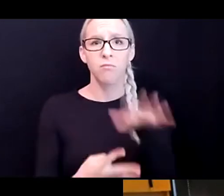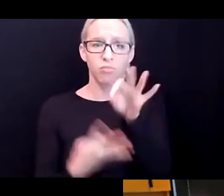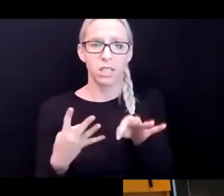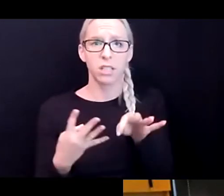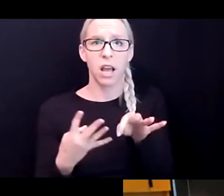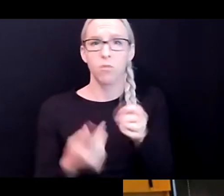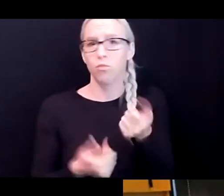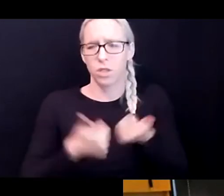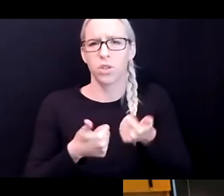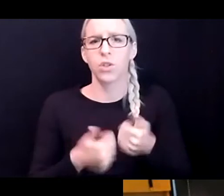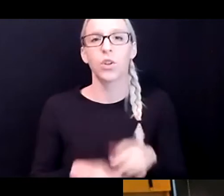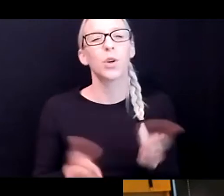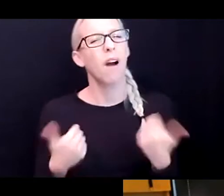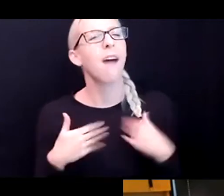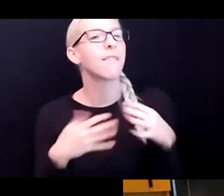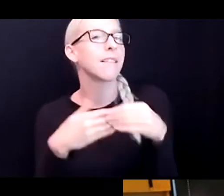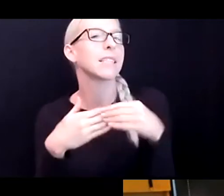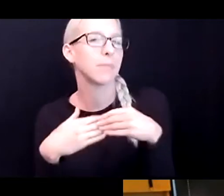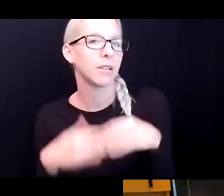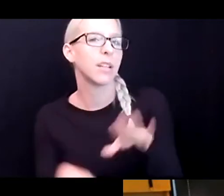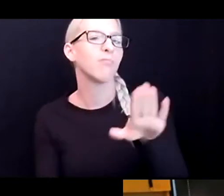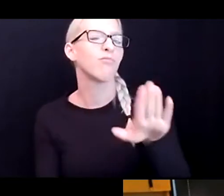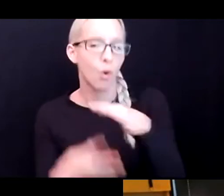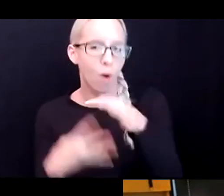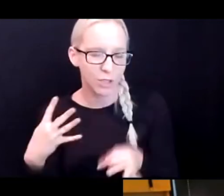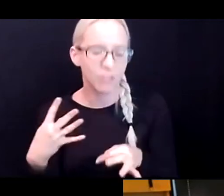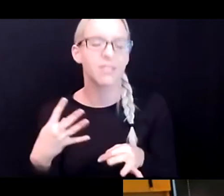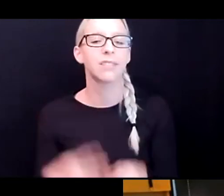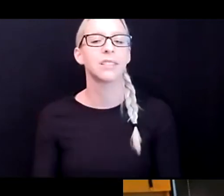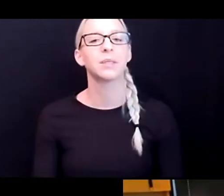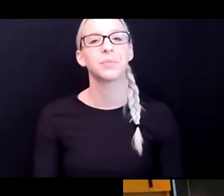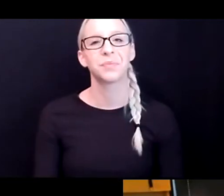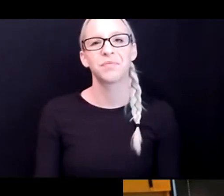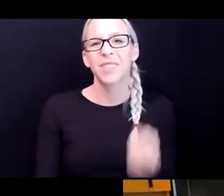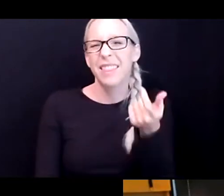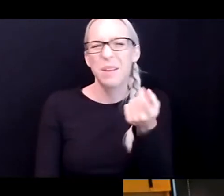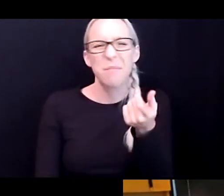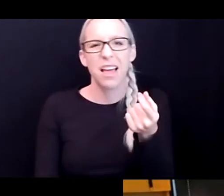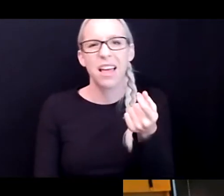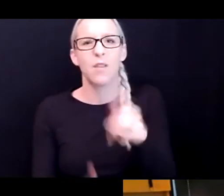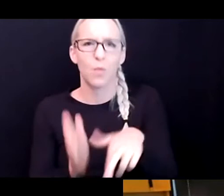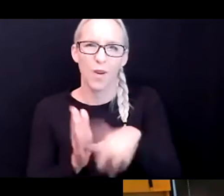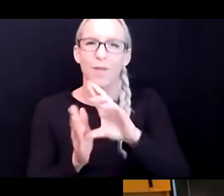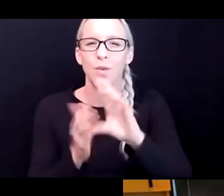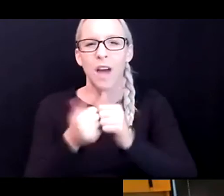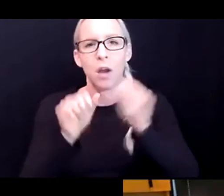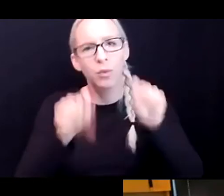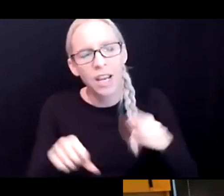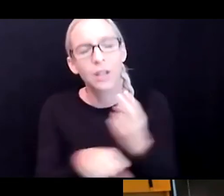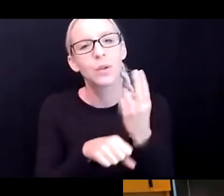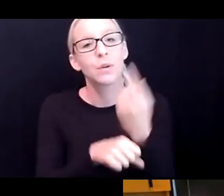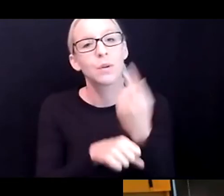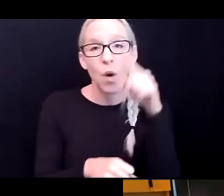gives individuals that flexibility. But that's kind of a rundown of how people can use this as a savings or investment